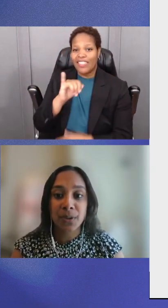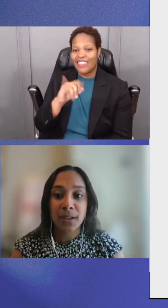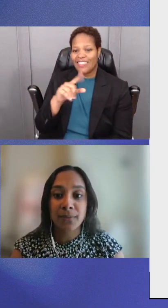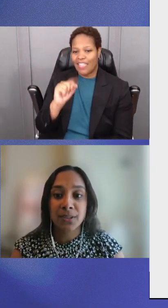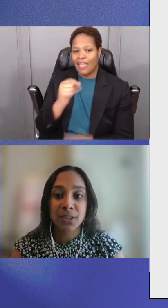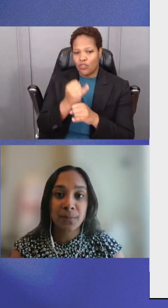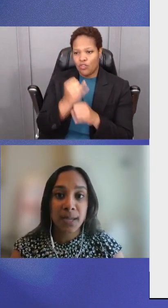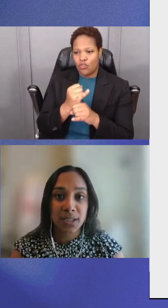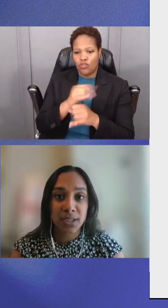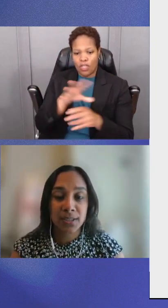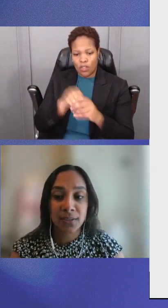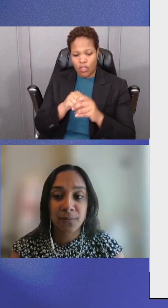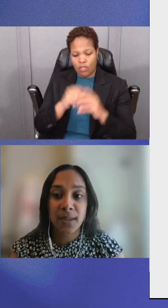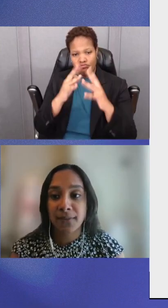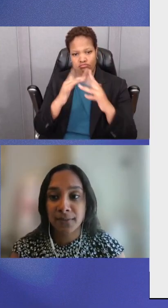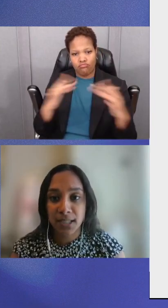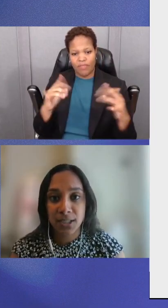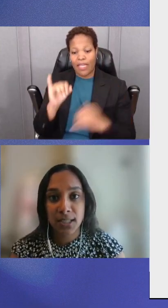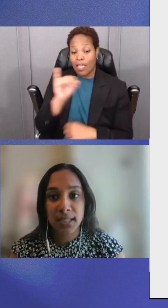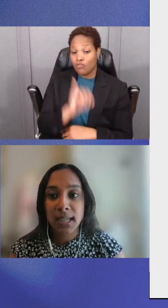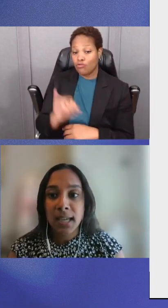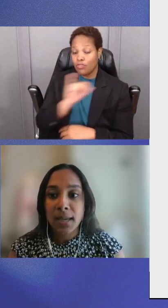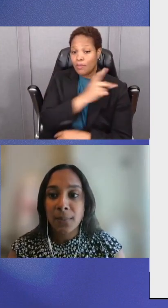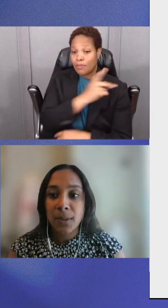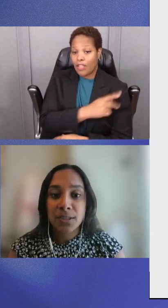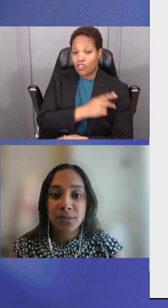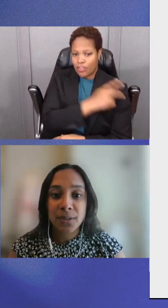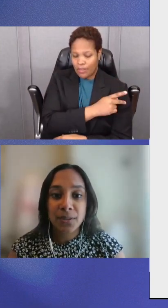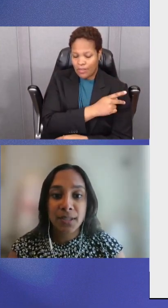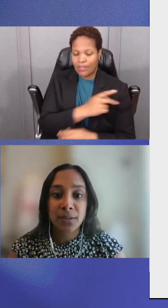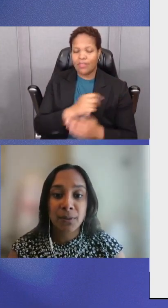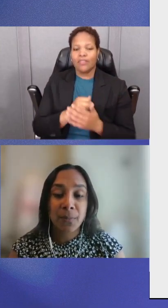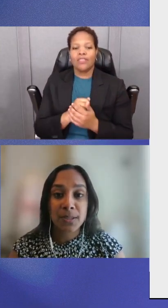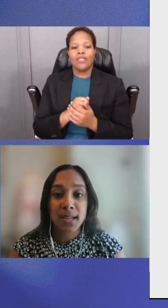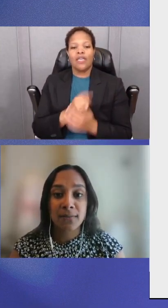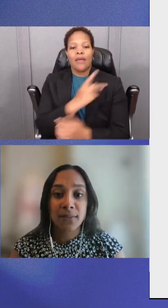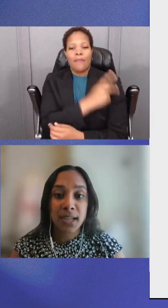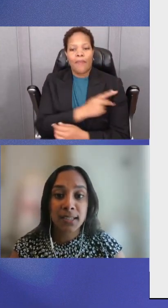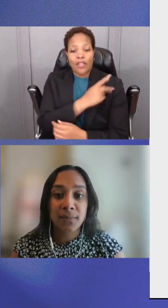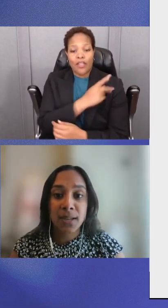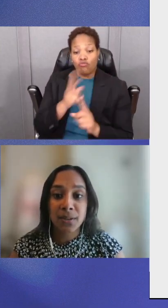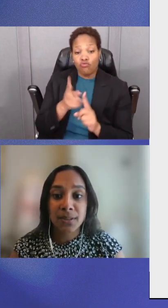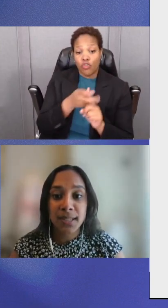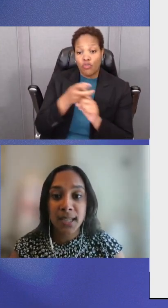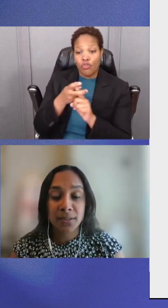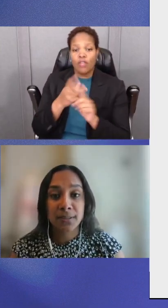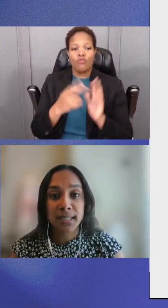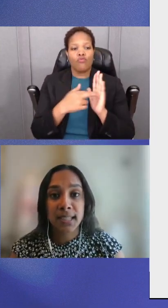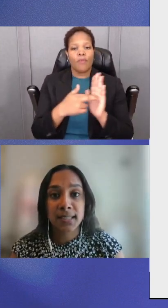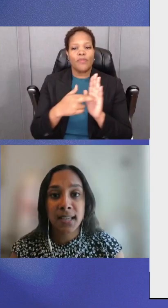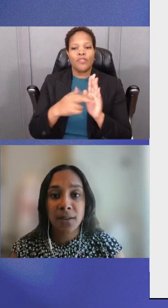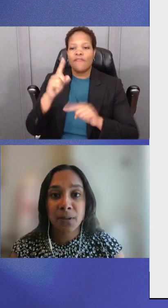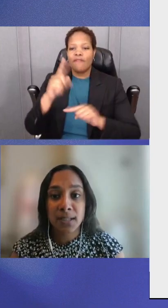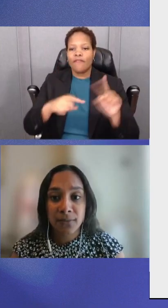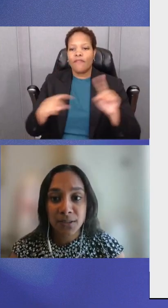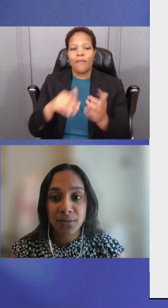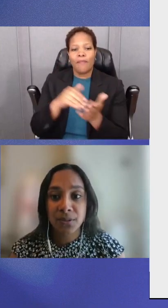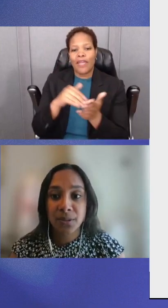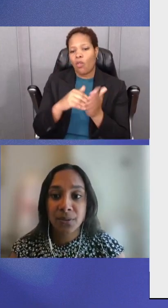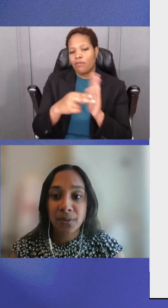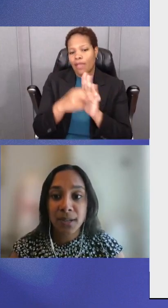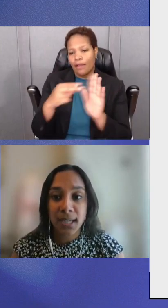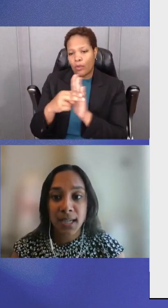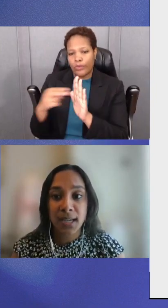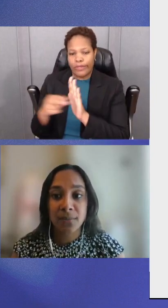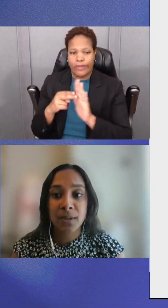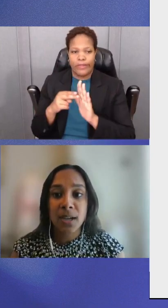pool of insured patients served by the foundation. Patients recruited represented various medical diagnoses and were individuals who were